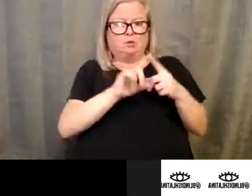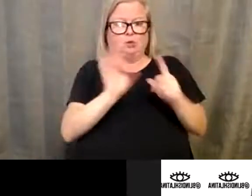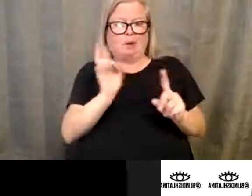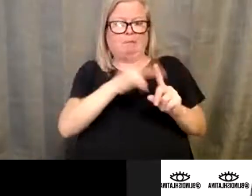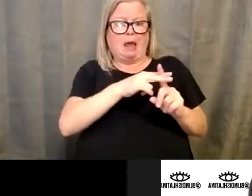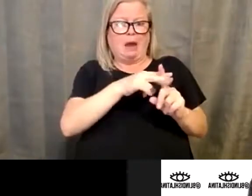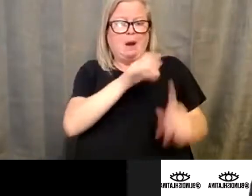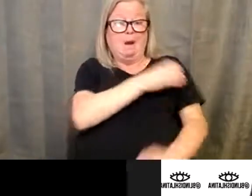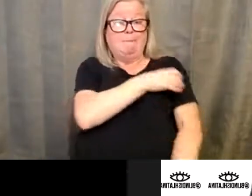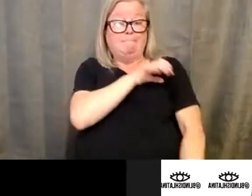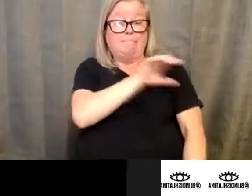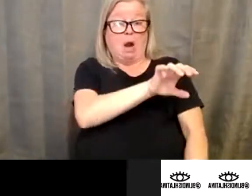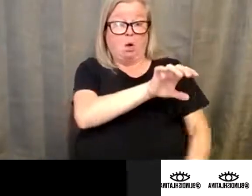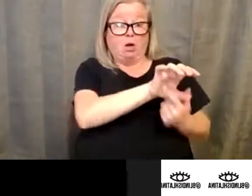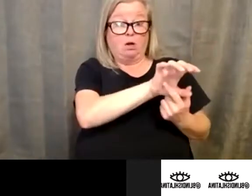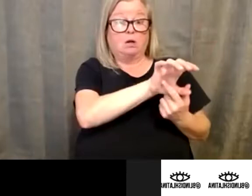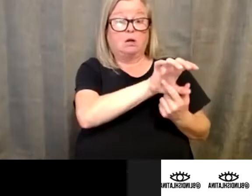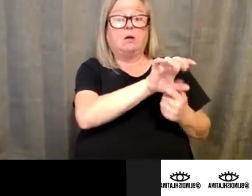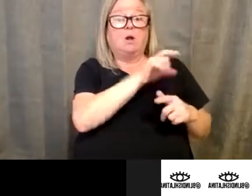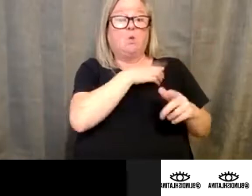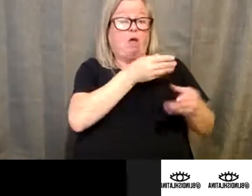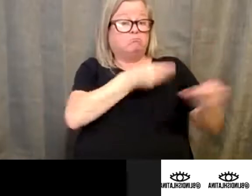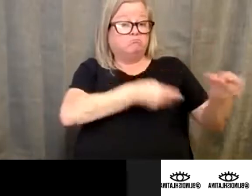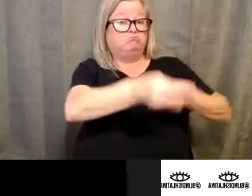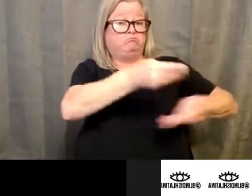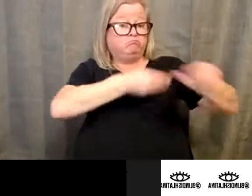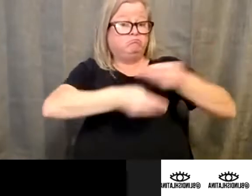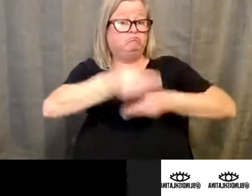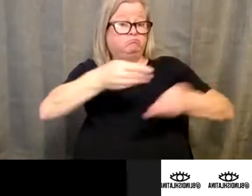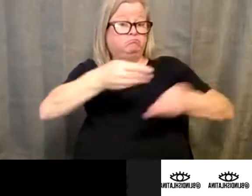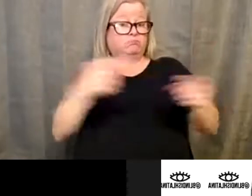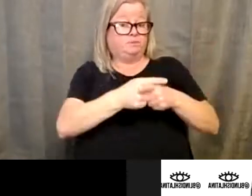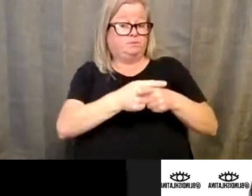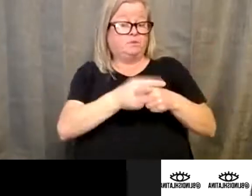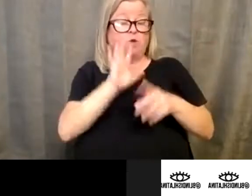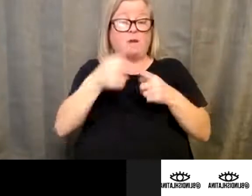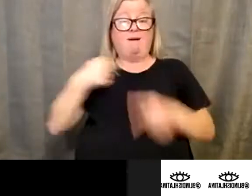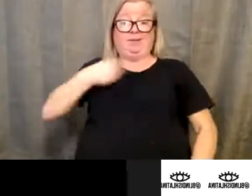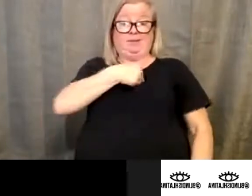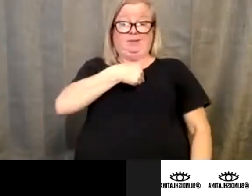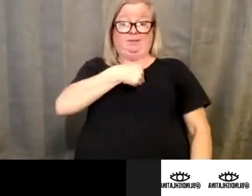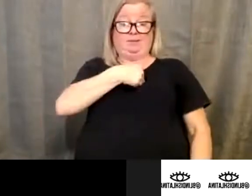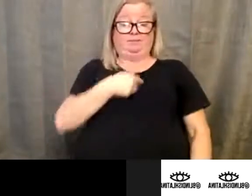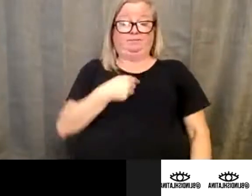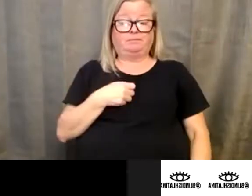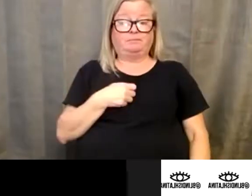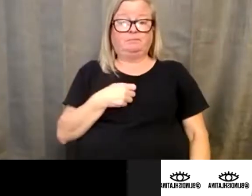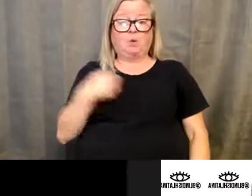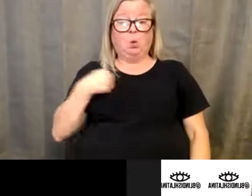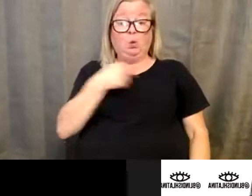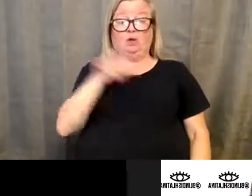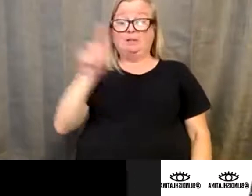power comes and collides, where it intersects. So let's talk about us. We are